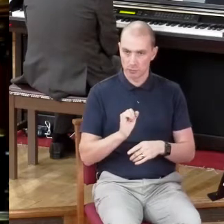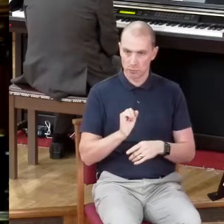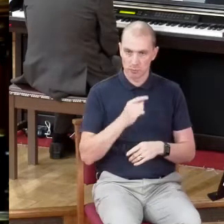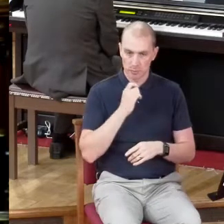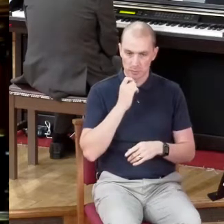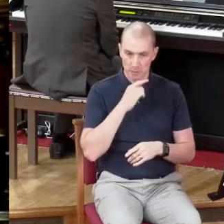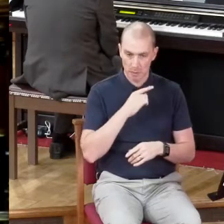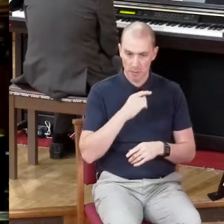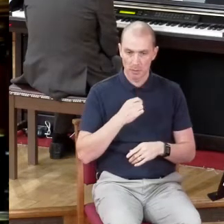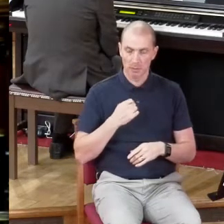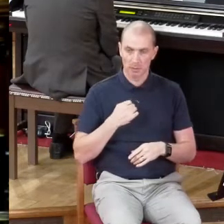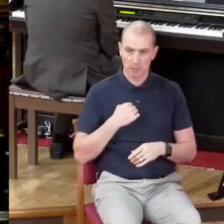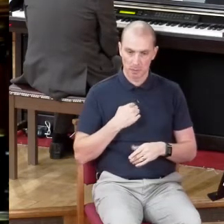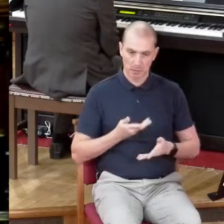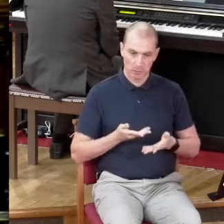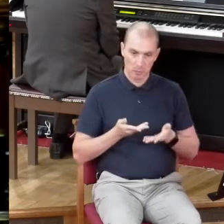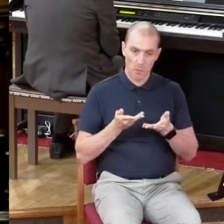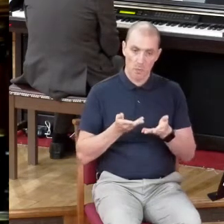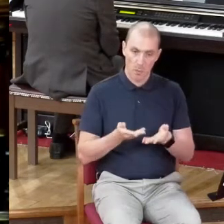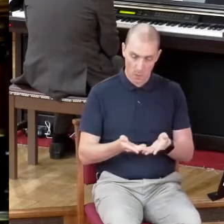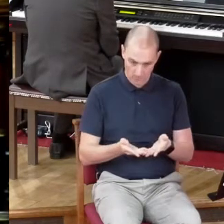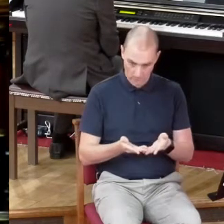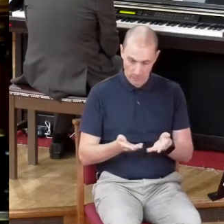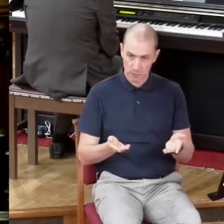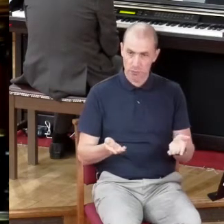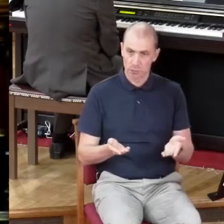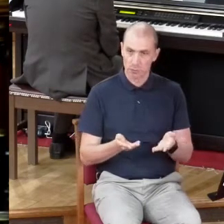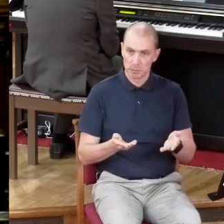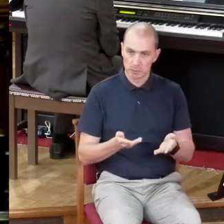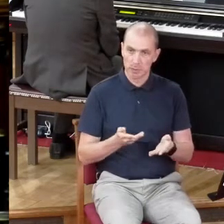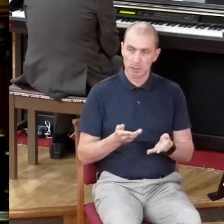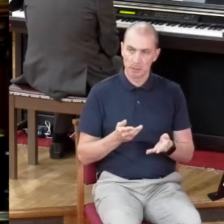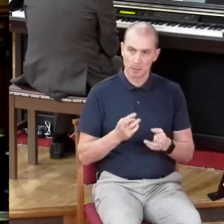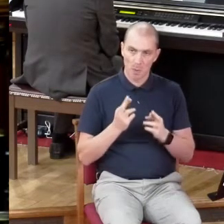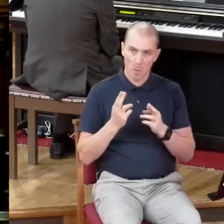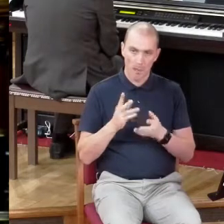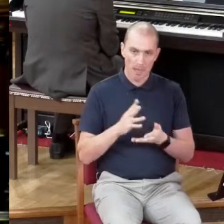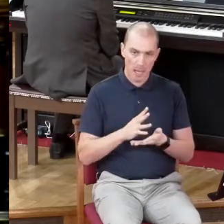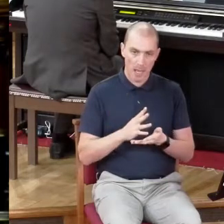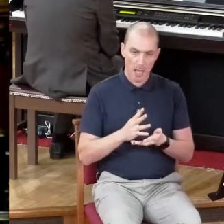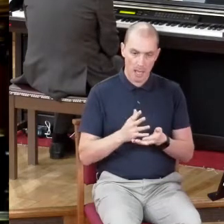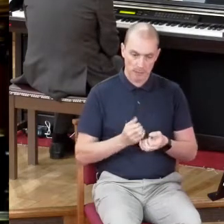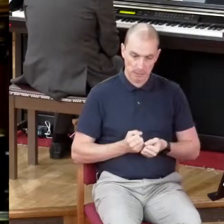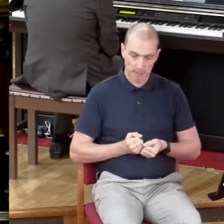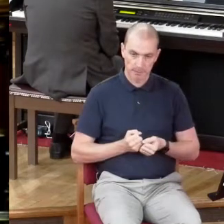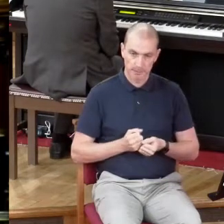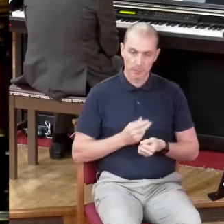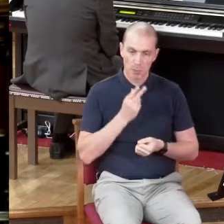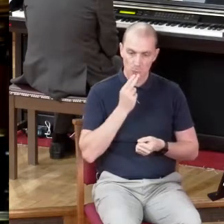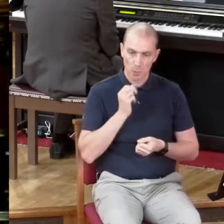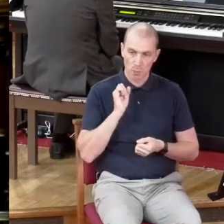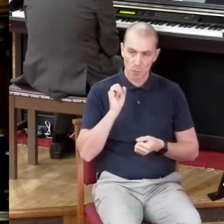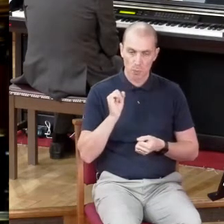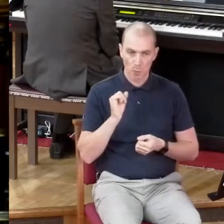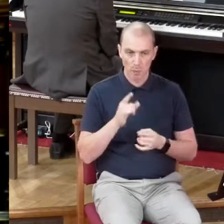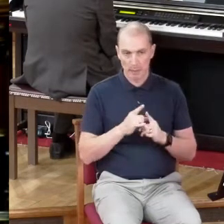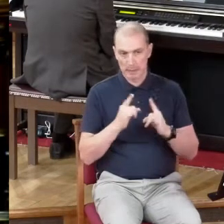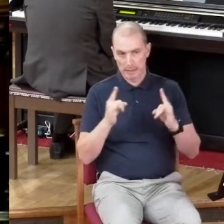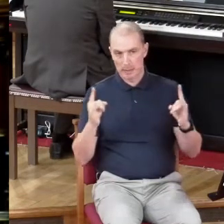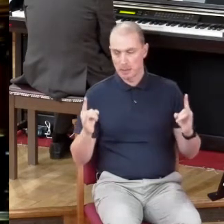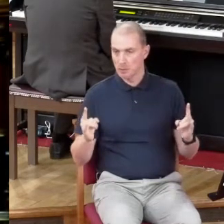you would accept them and use them in the service of your kingdom for Jesus' sake. And Lord, we pray for